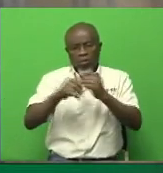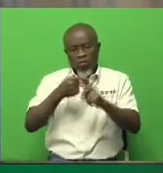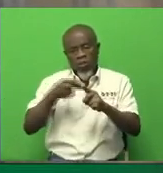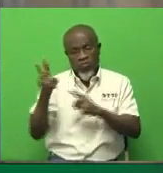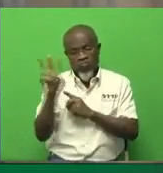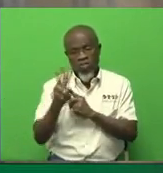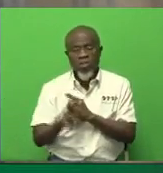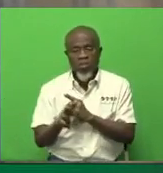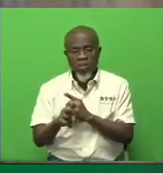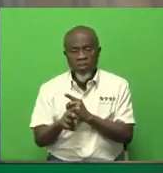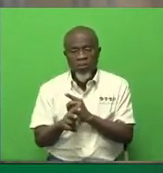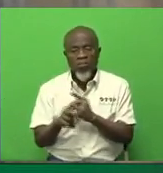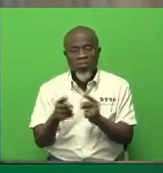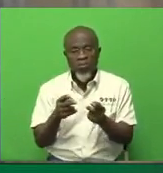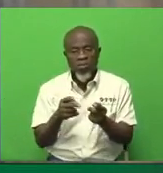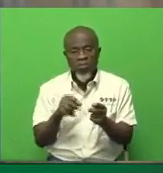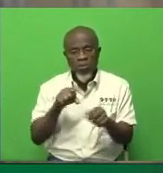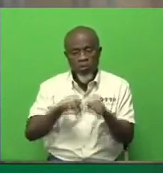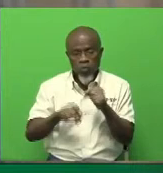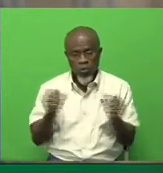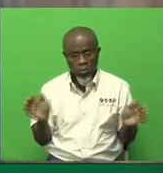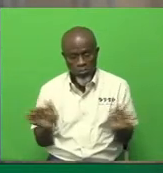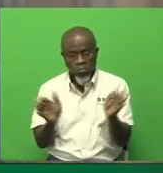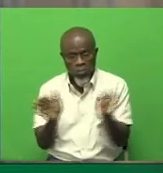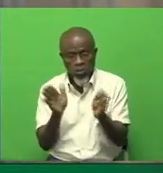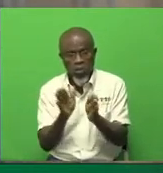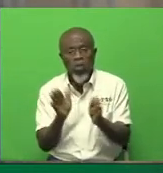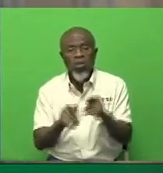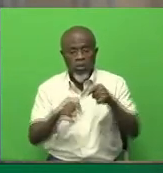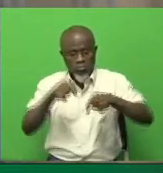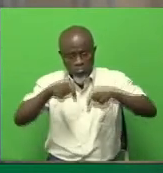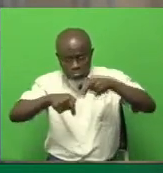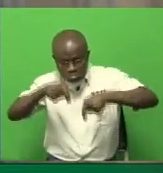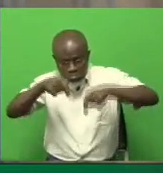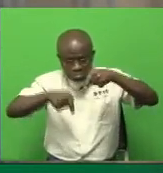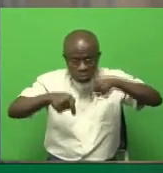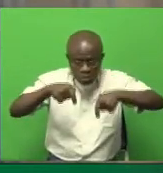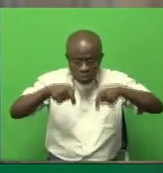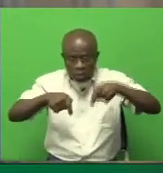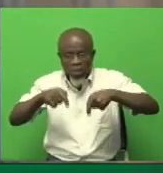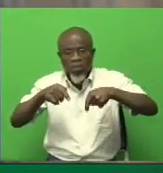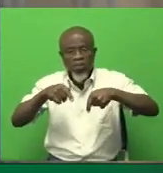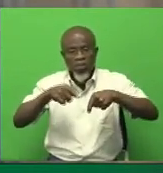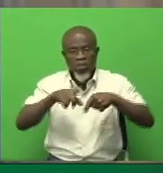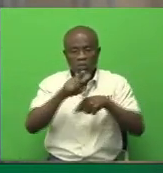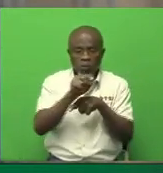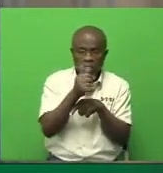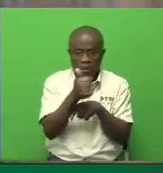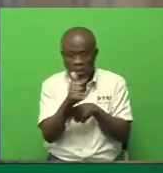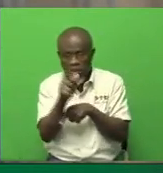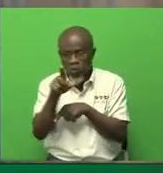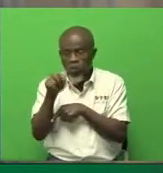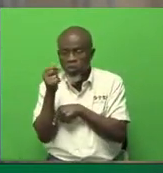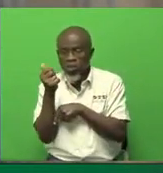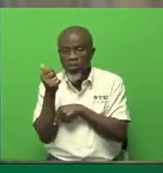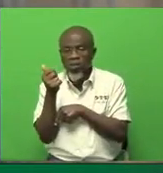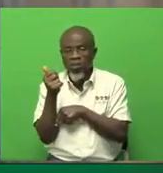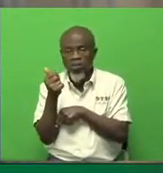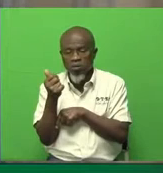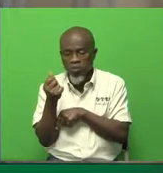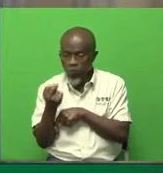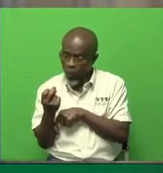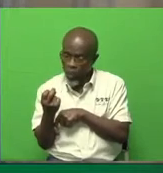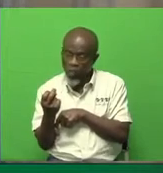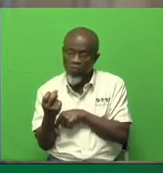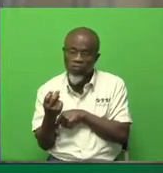to truly stimulate exploration as was done in the 2010-15 period when we rece